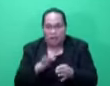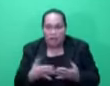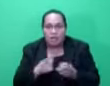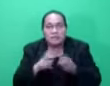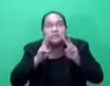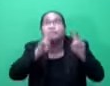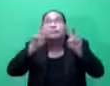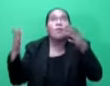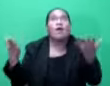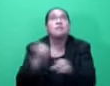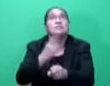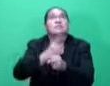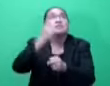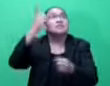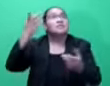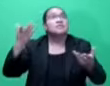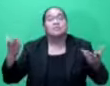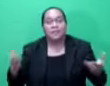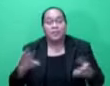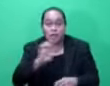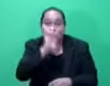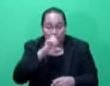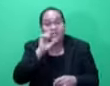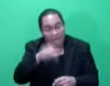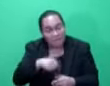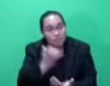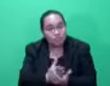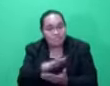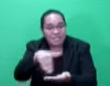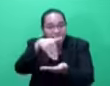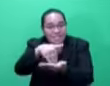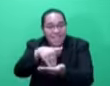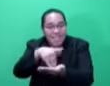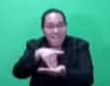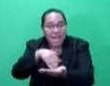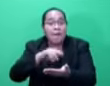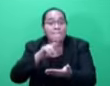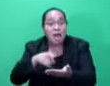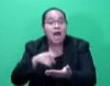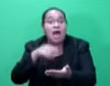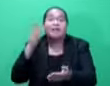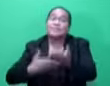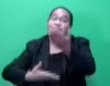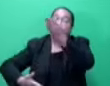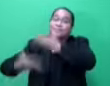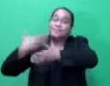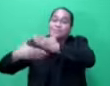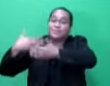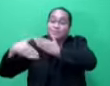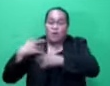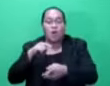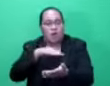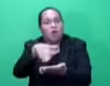Today, Europe may be the epicenter of the virus, but Europe was the epicenter of the faith back in